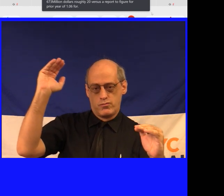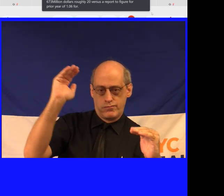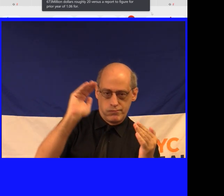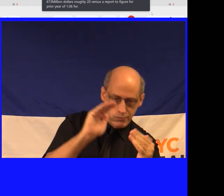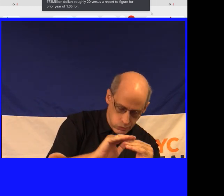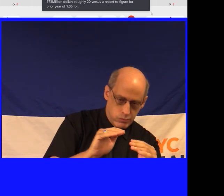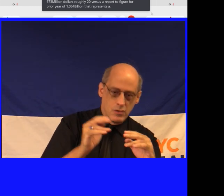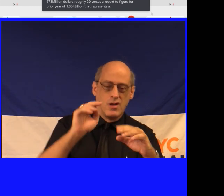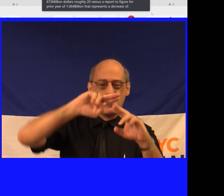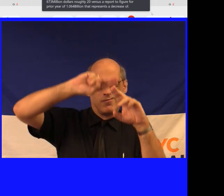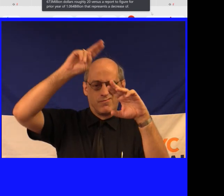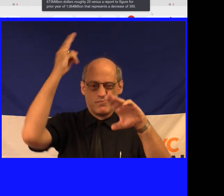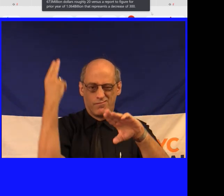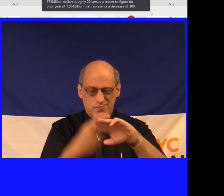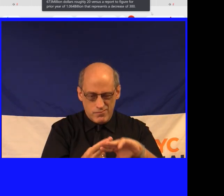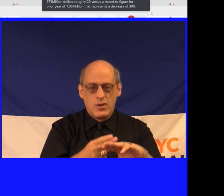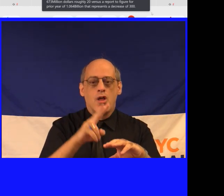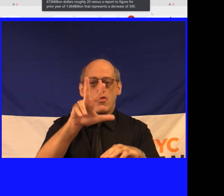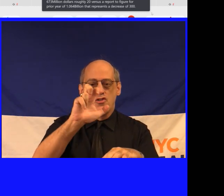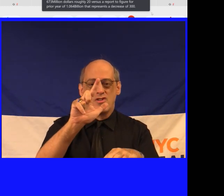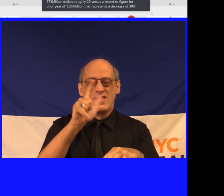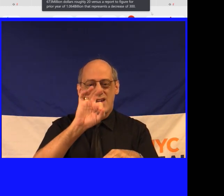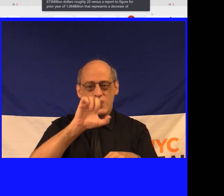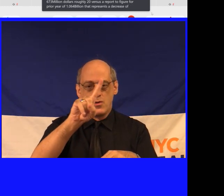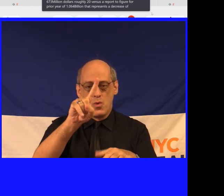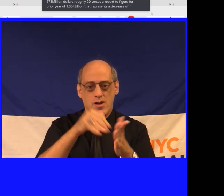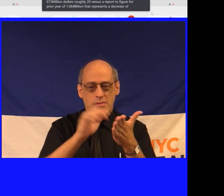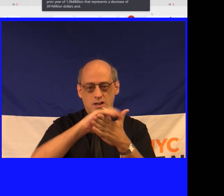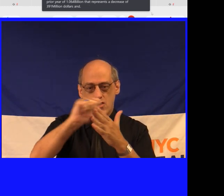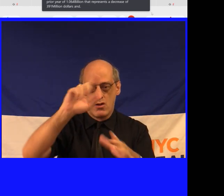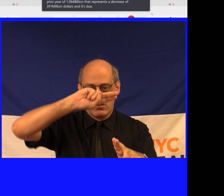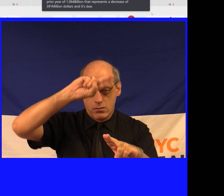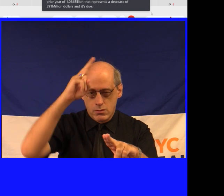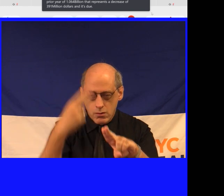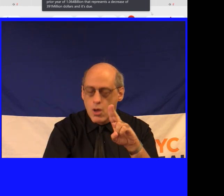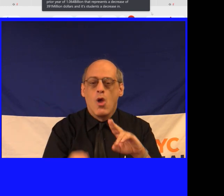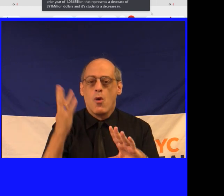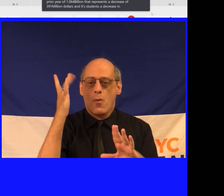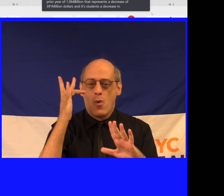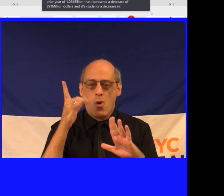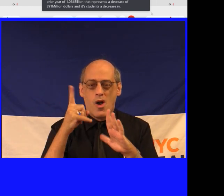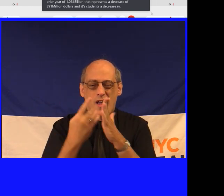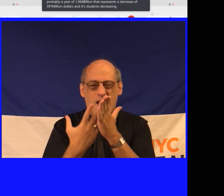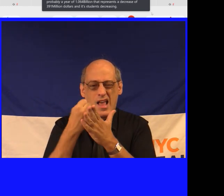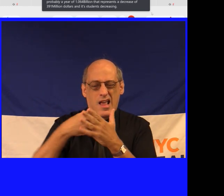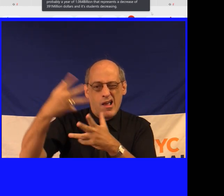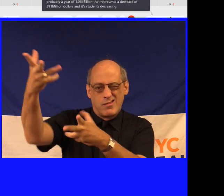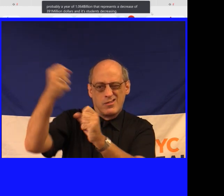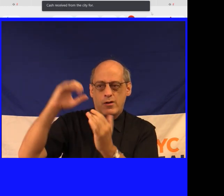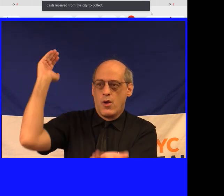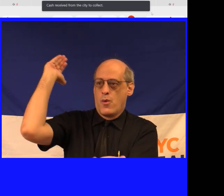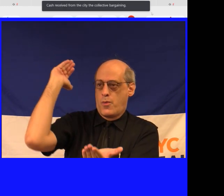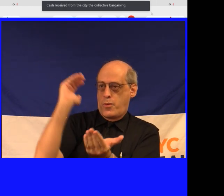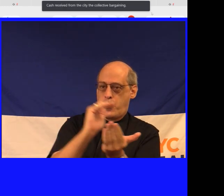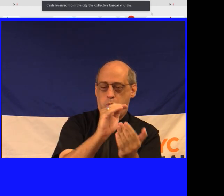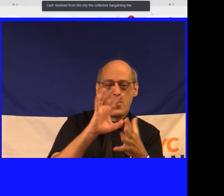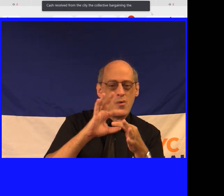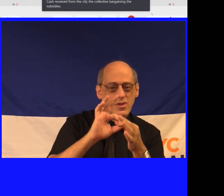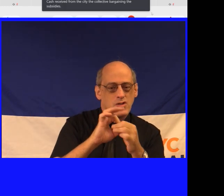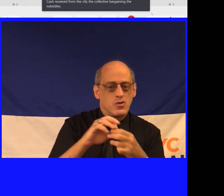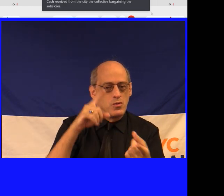represents a decrease of $391 million. And it's due to the decrease in cash received from the city for collective bargaining and other